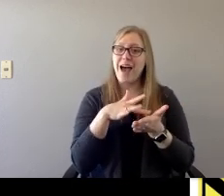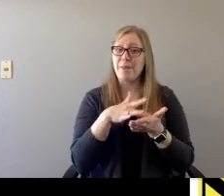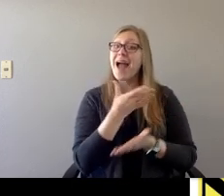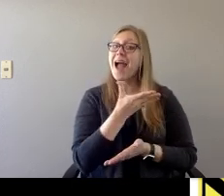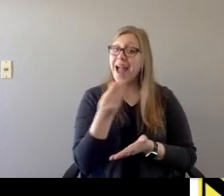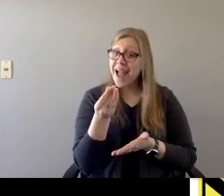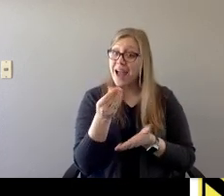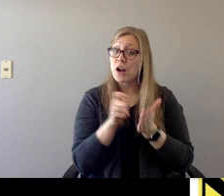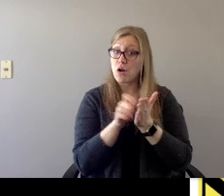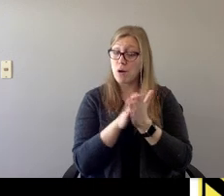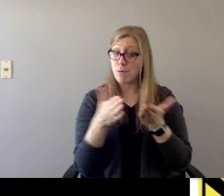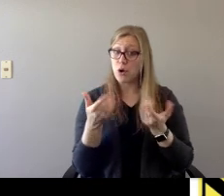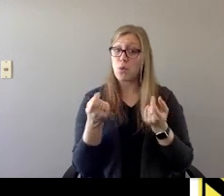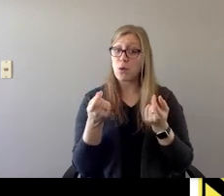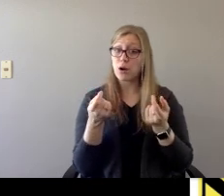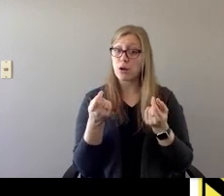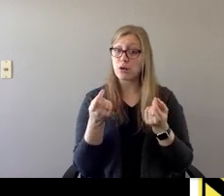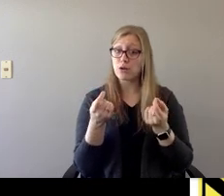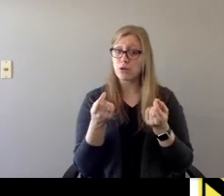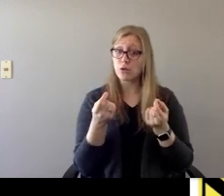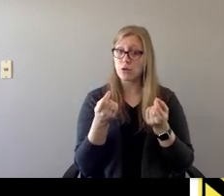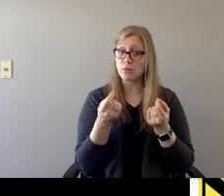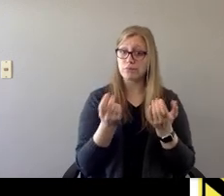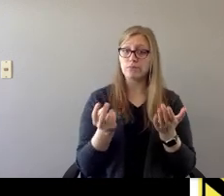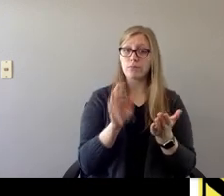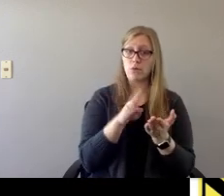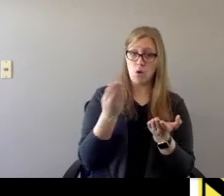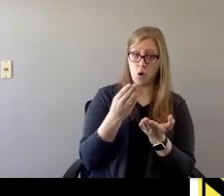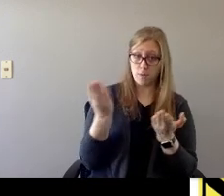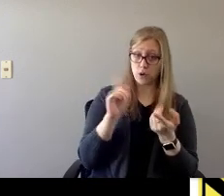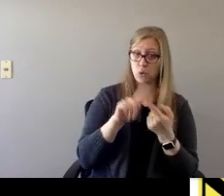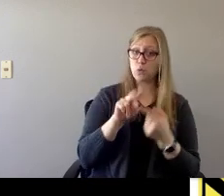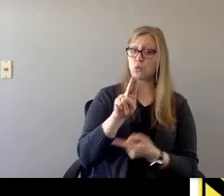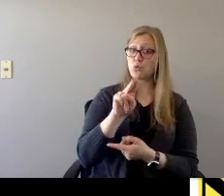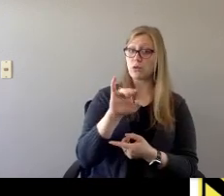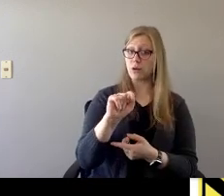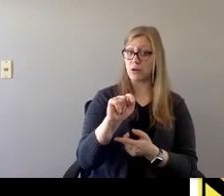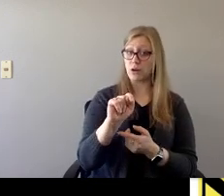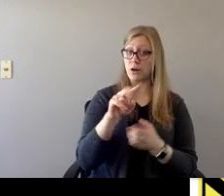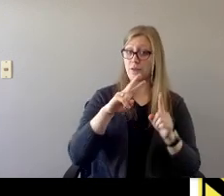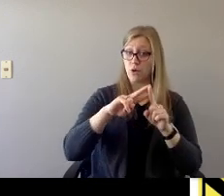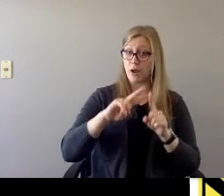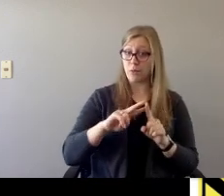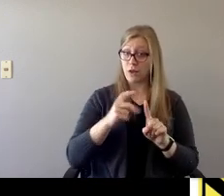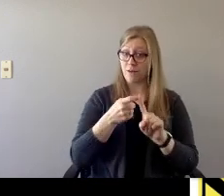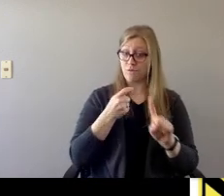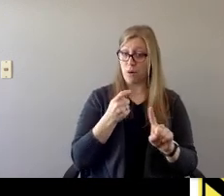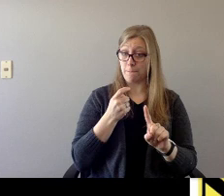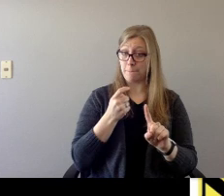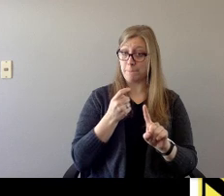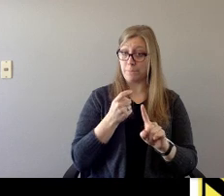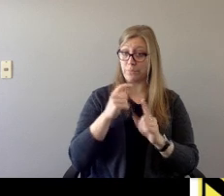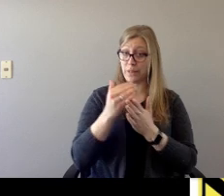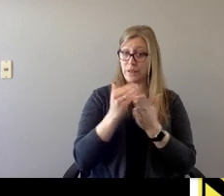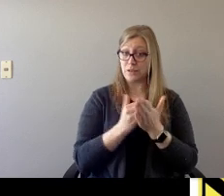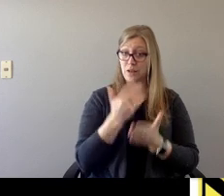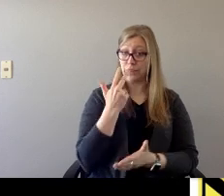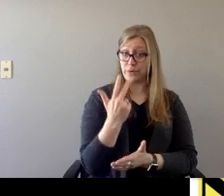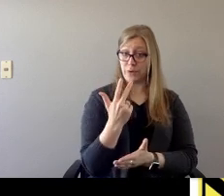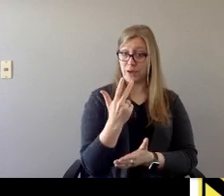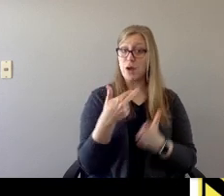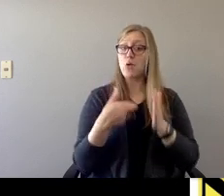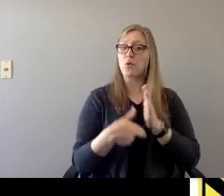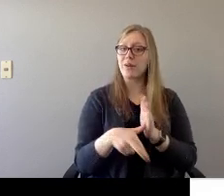you to return to your unit vocabulary from lesson number 3. And together, we're going to review the terms claim, reason, evidence,